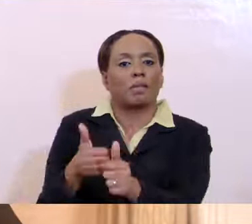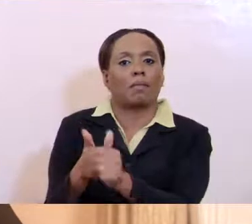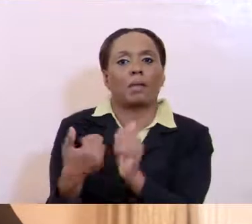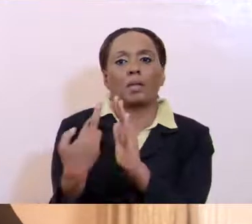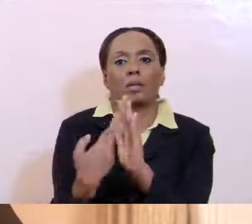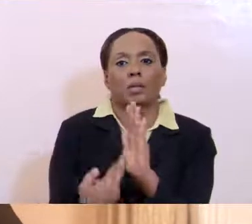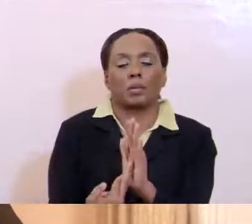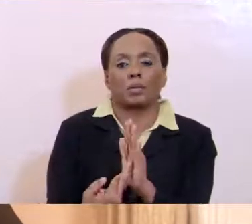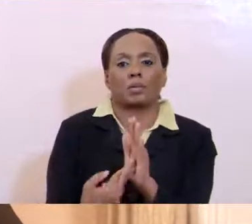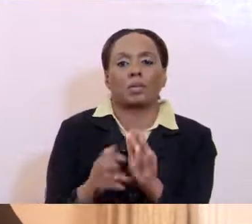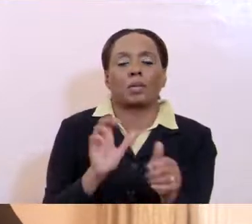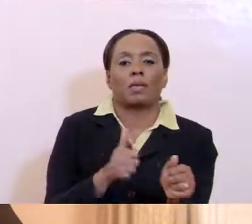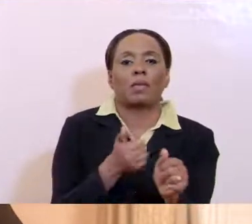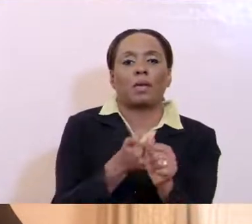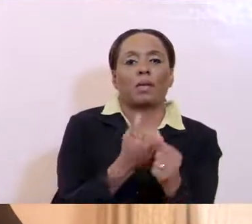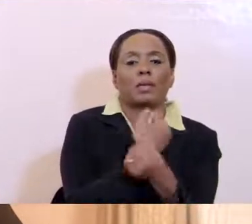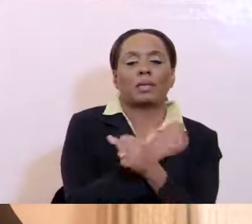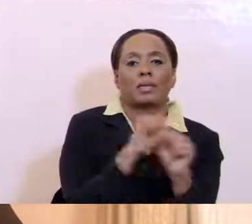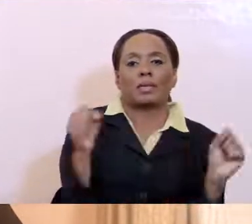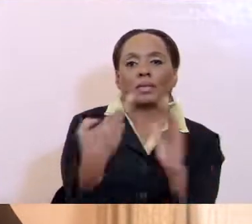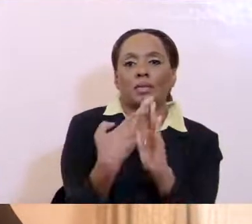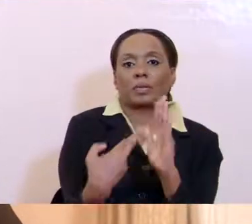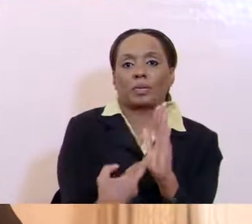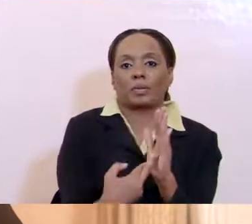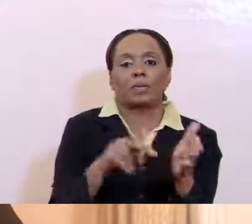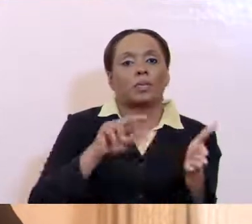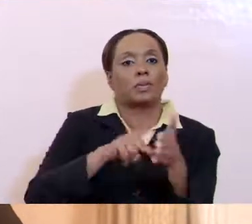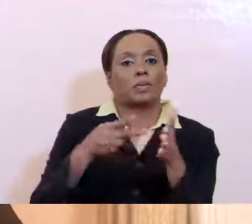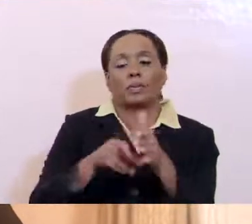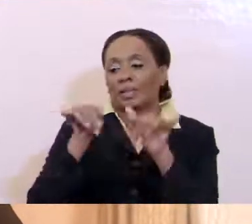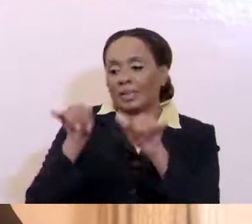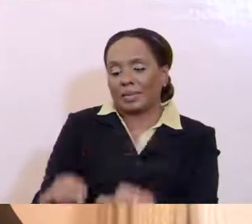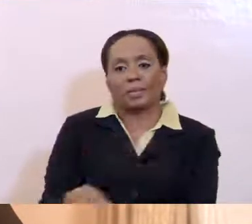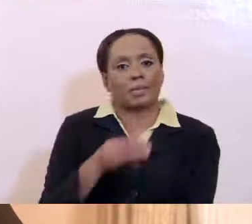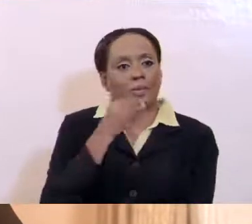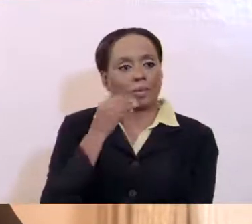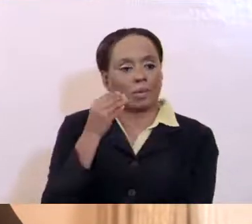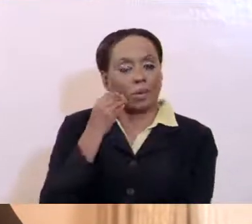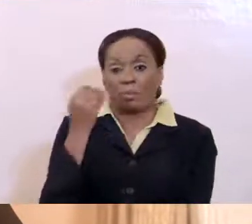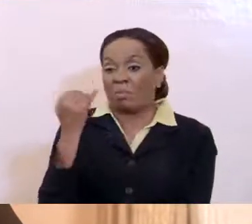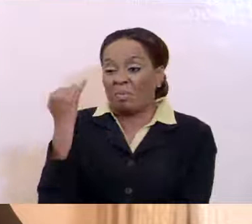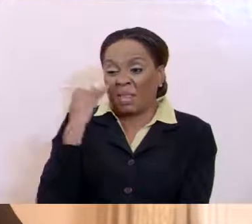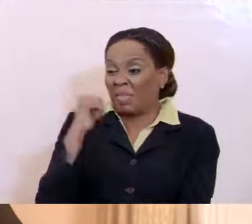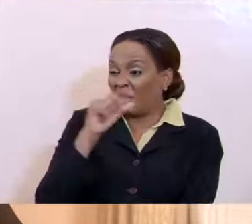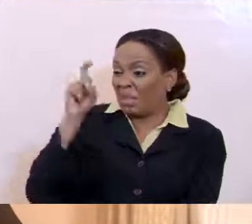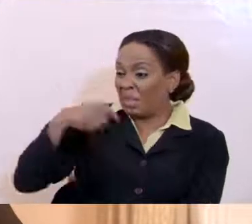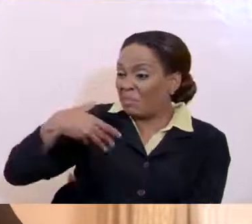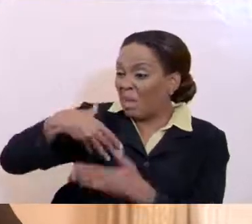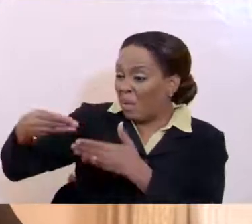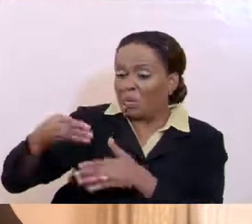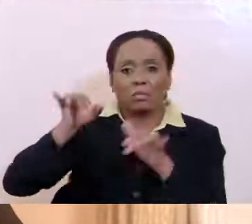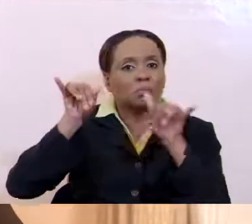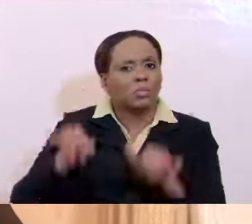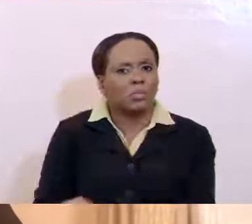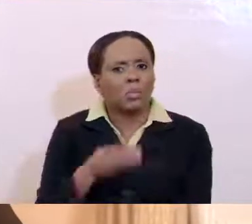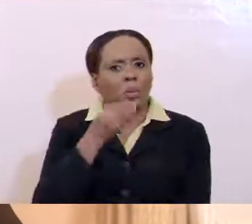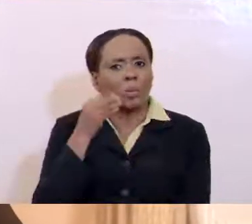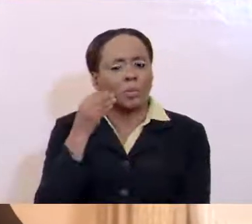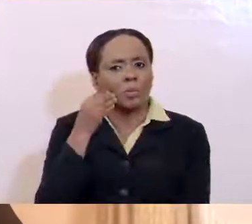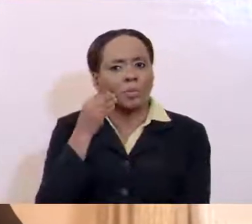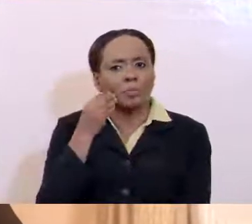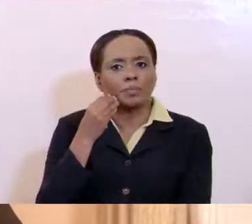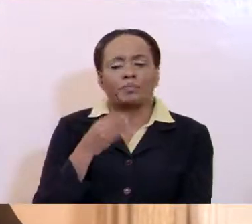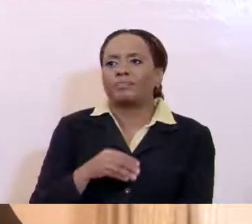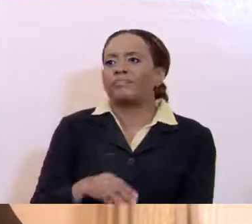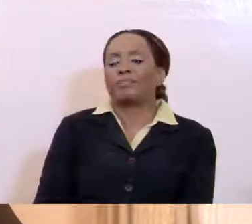safety, and it means staying home when we don't have to leave. Don't go to